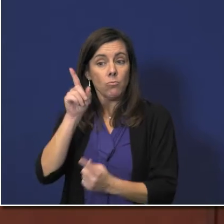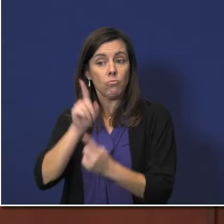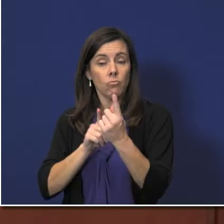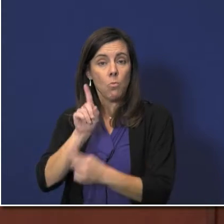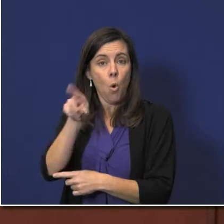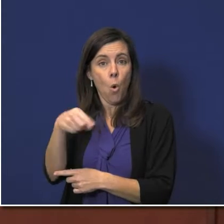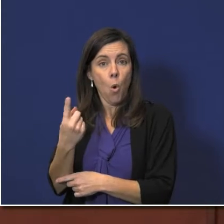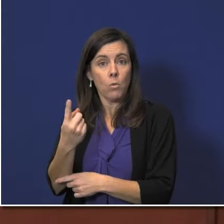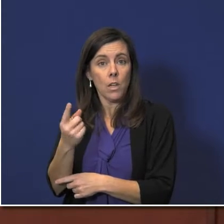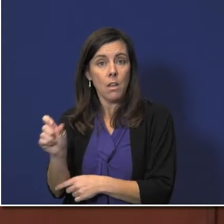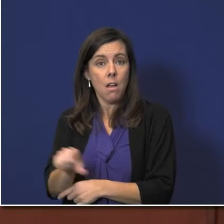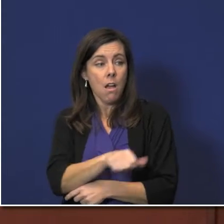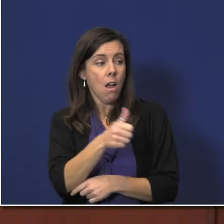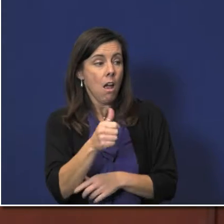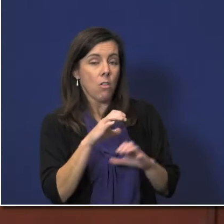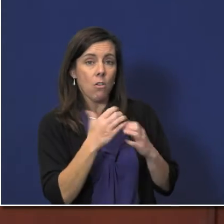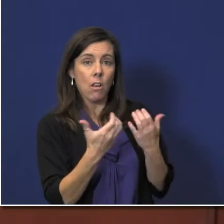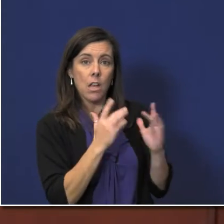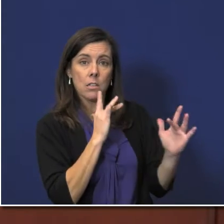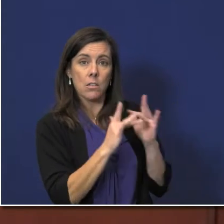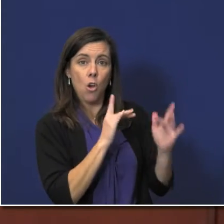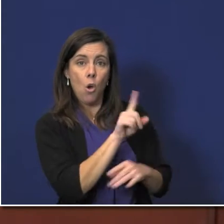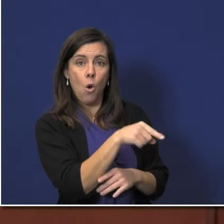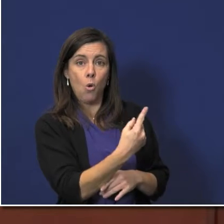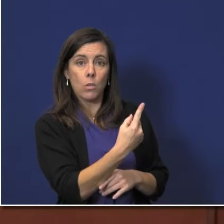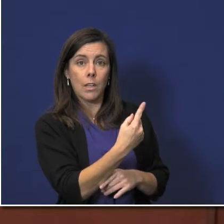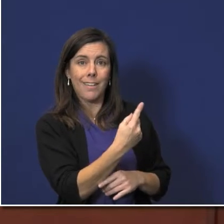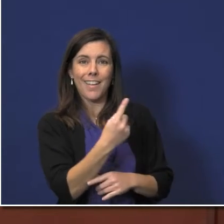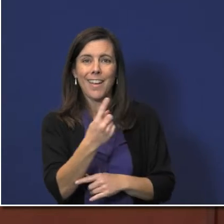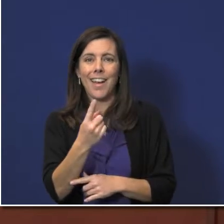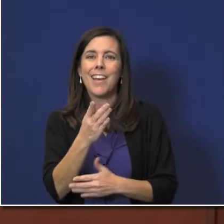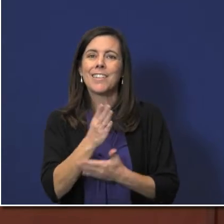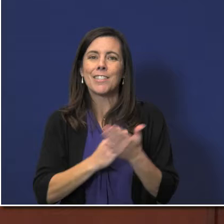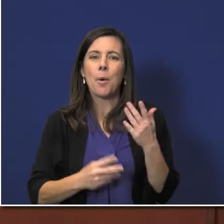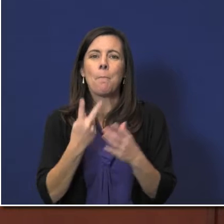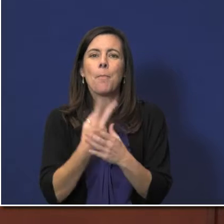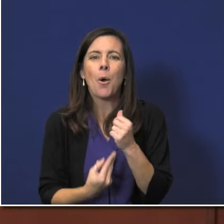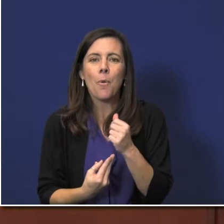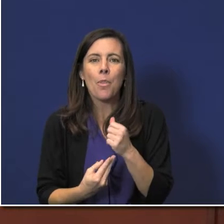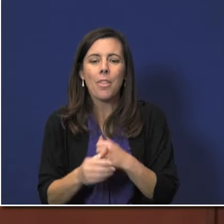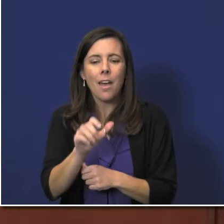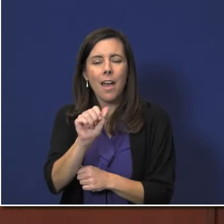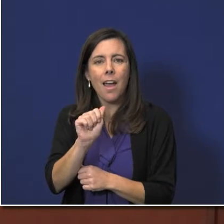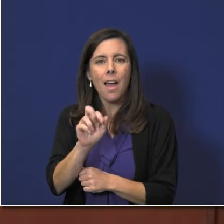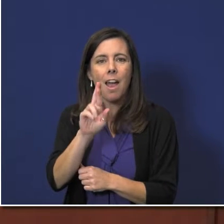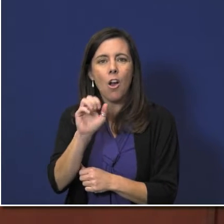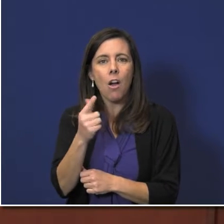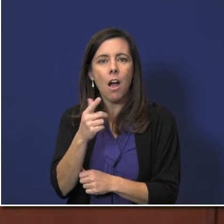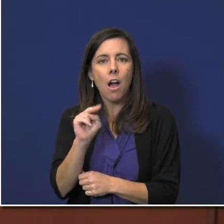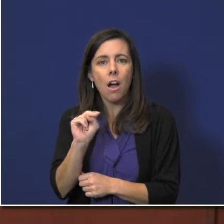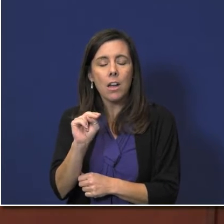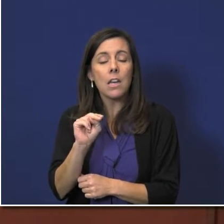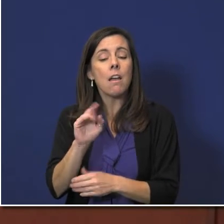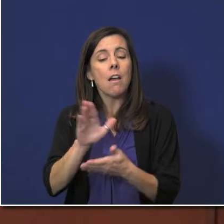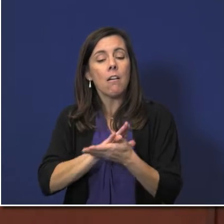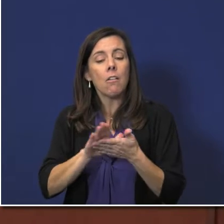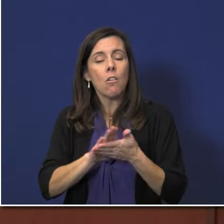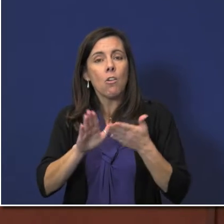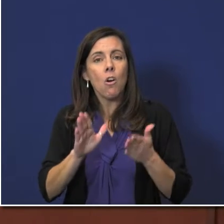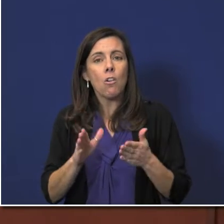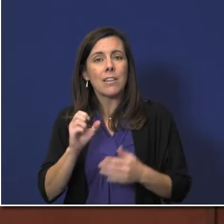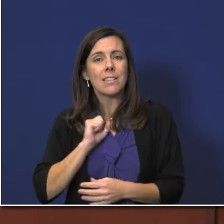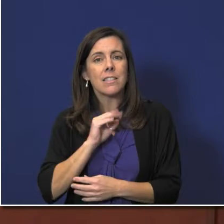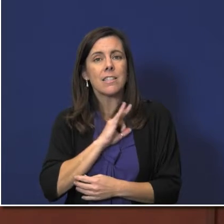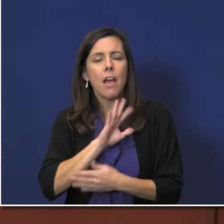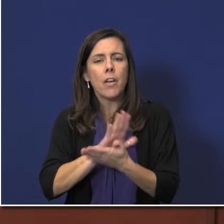connect only, and some hybrid. At Aragon, the custodial staff carefully sanitized the walls